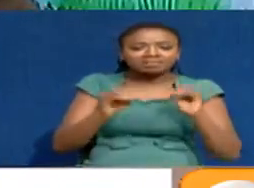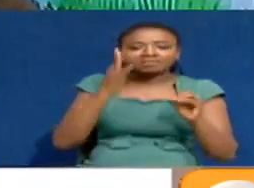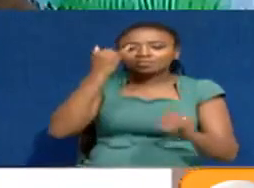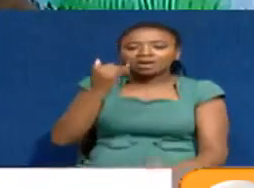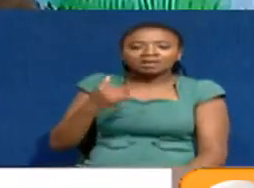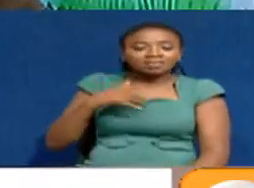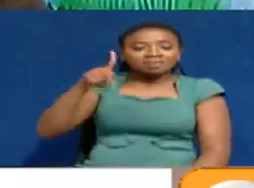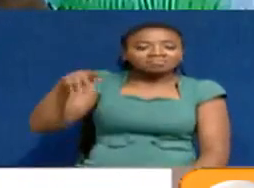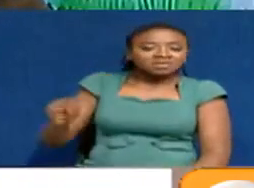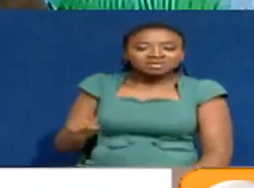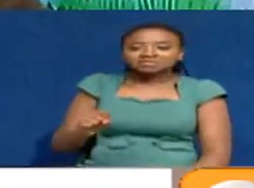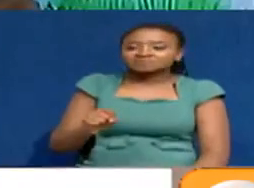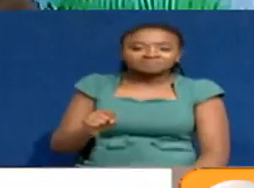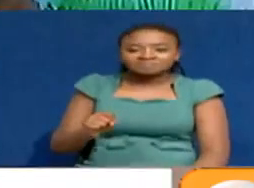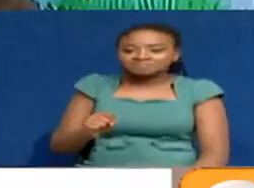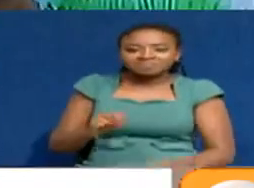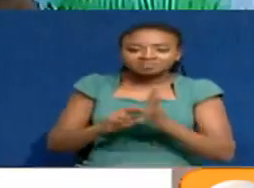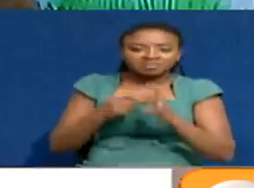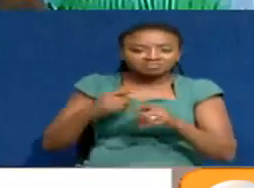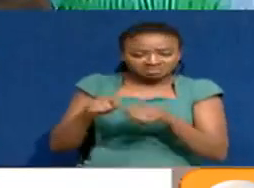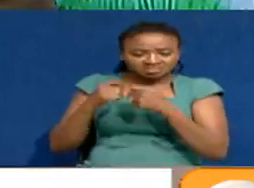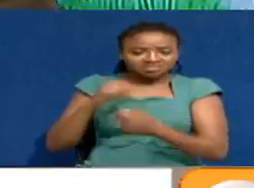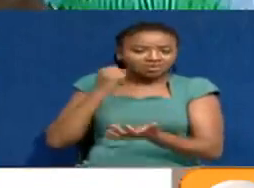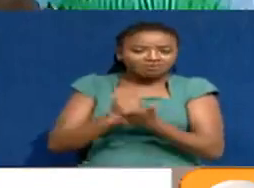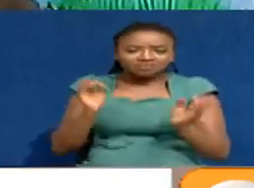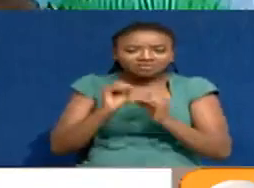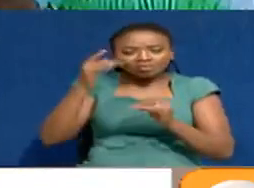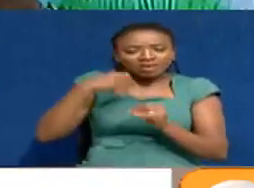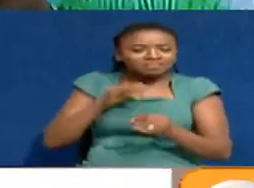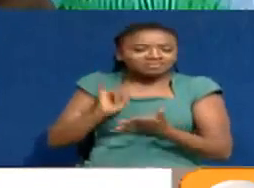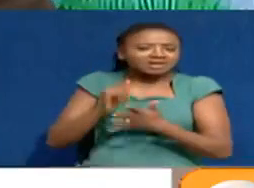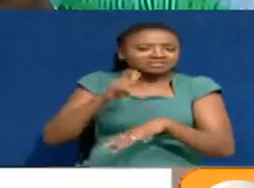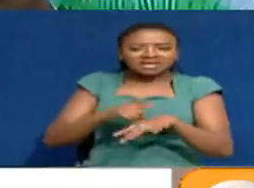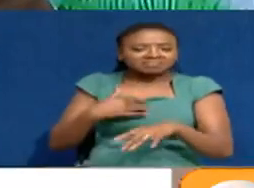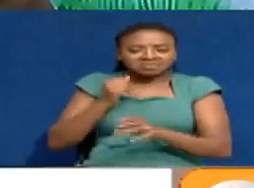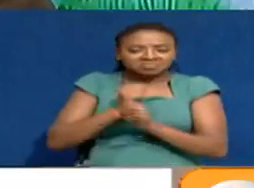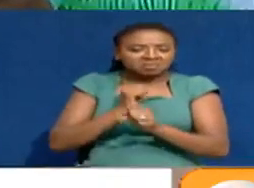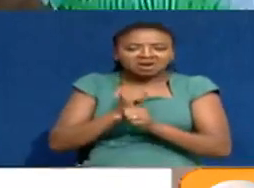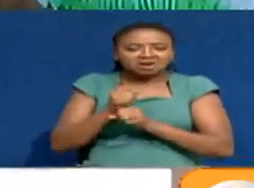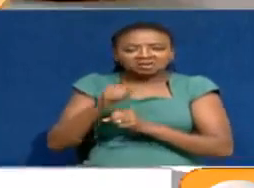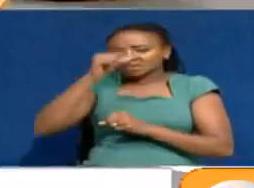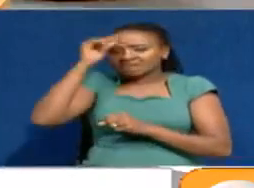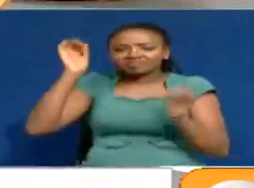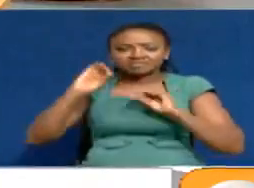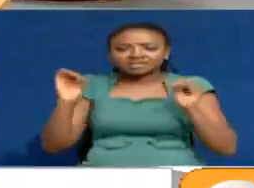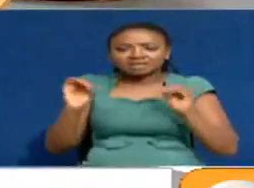servant. Nobody can accuse me of abuse of office. Those allegations have been there. So even now, as a MP,